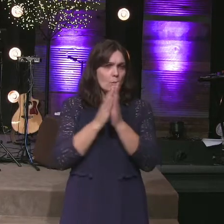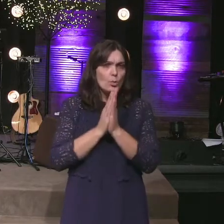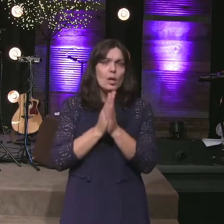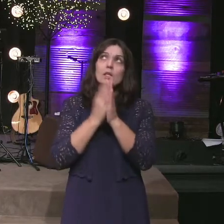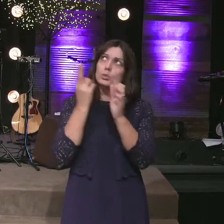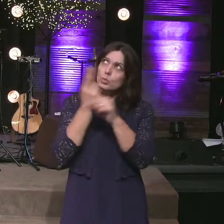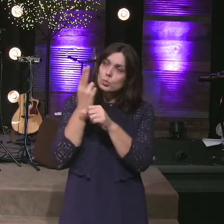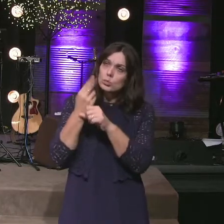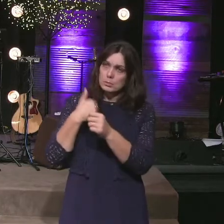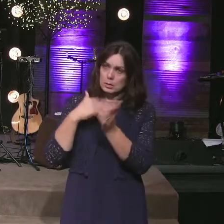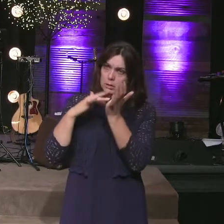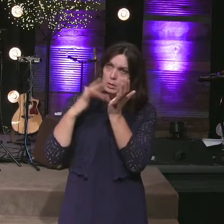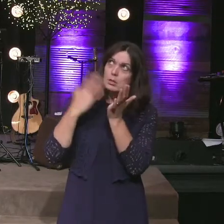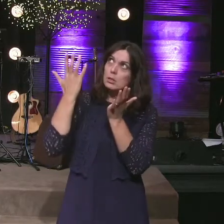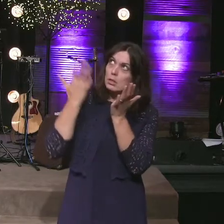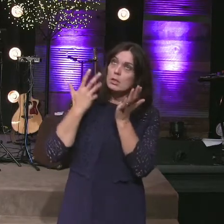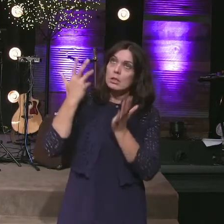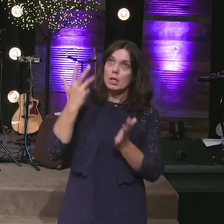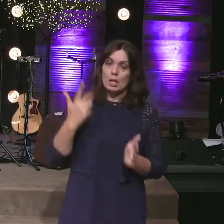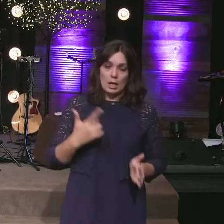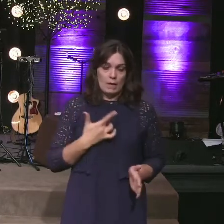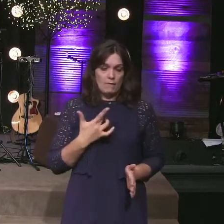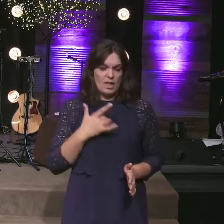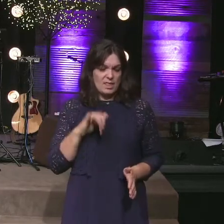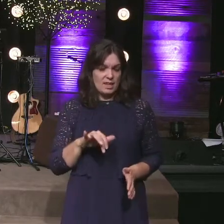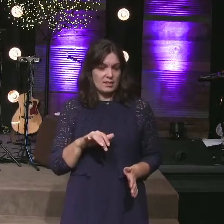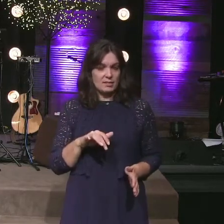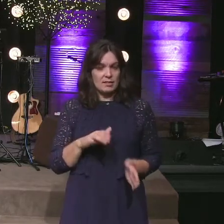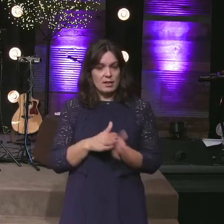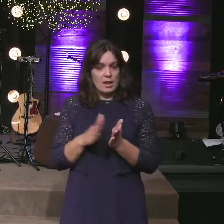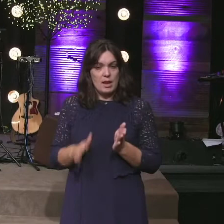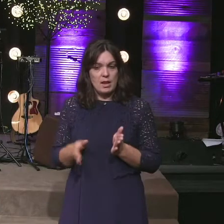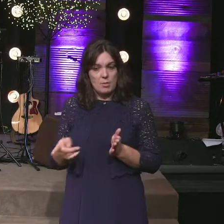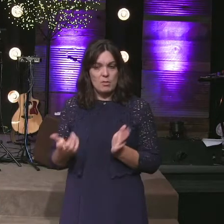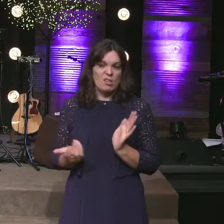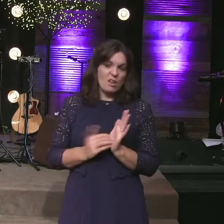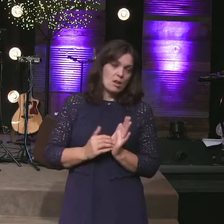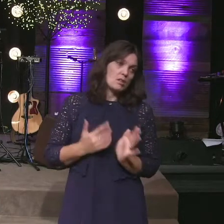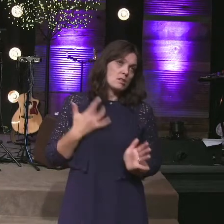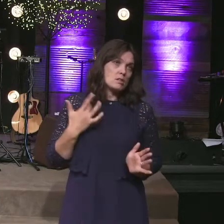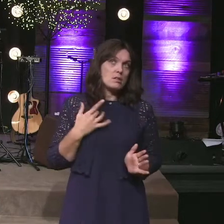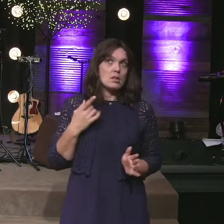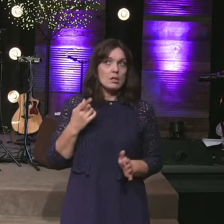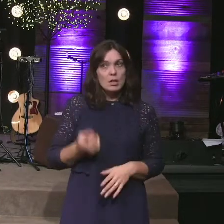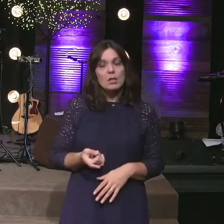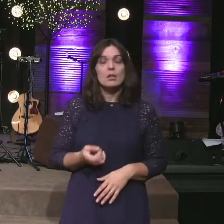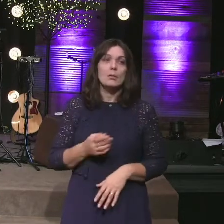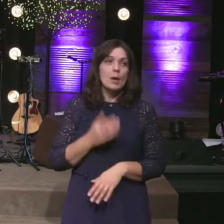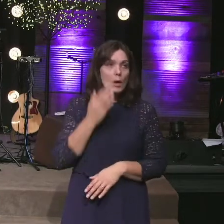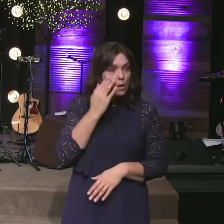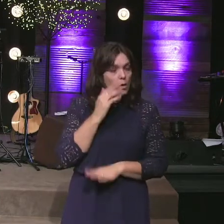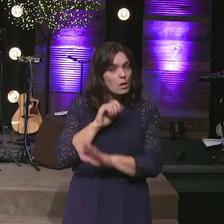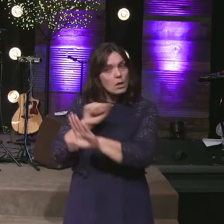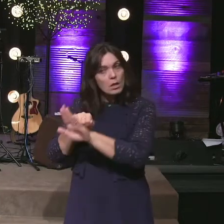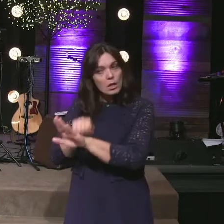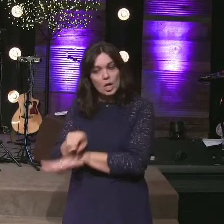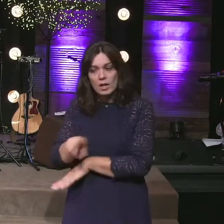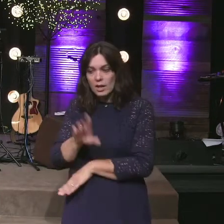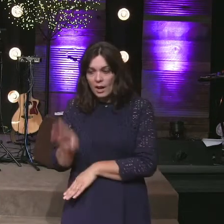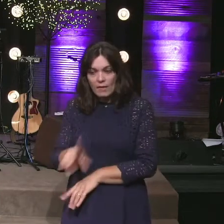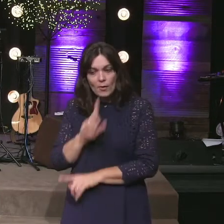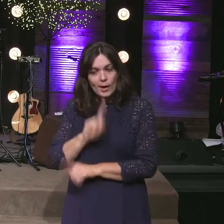use me, you know. And then I felt that prompting again. And then I was like, well, you know, they never answered their door. And